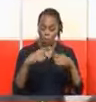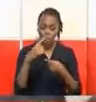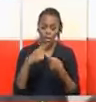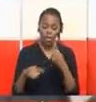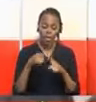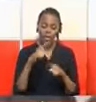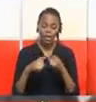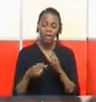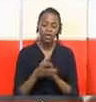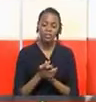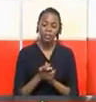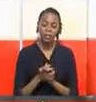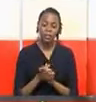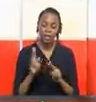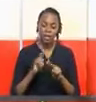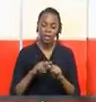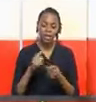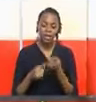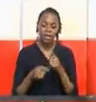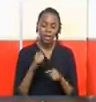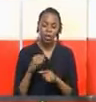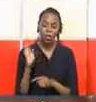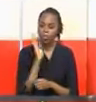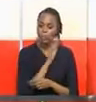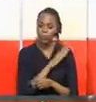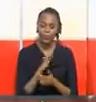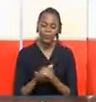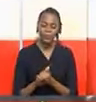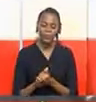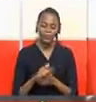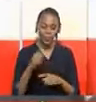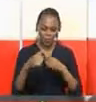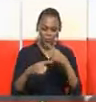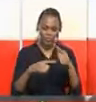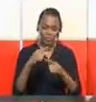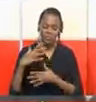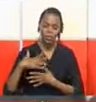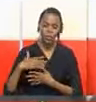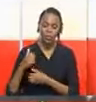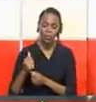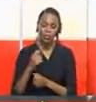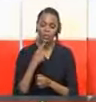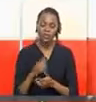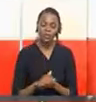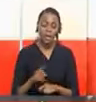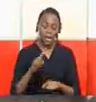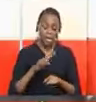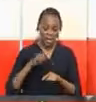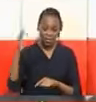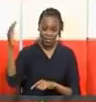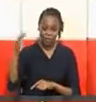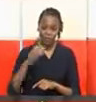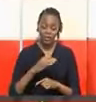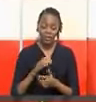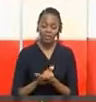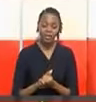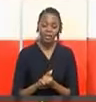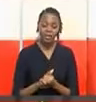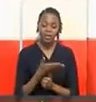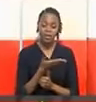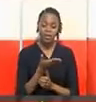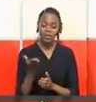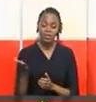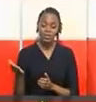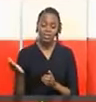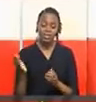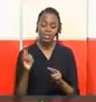one, and finally, continue to believe that when the time comes, we will all be